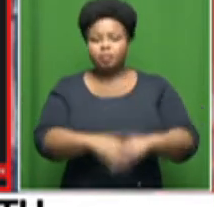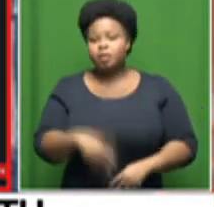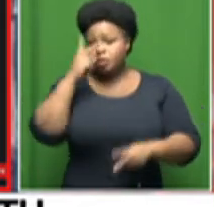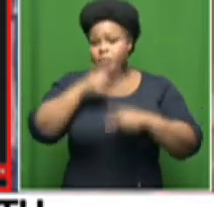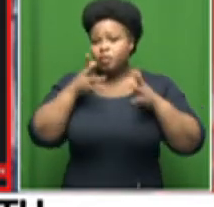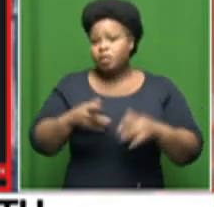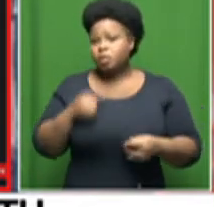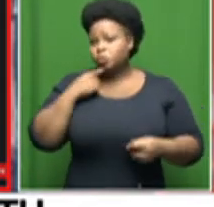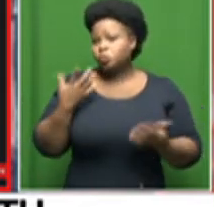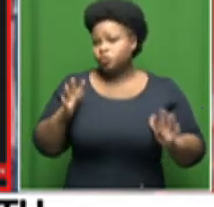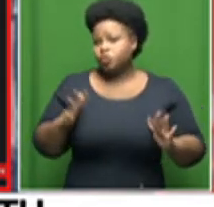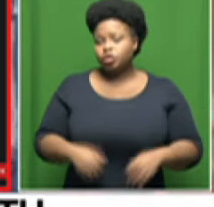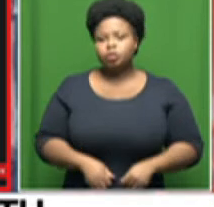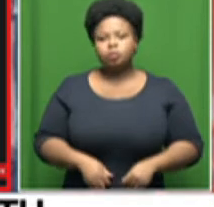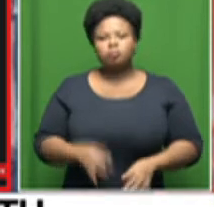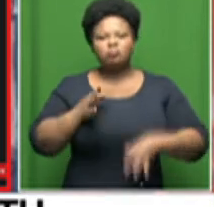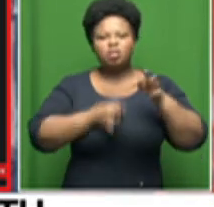pointed out the